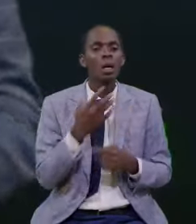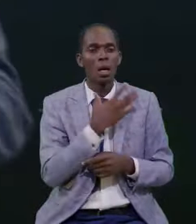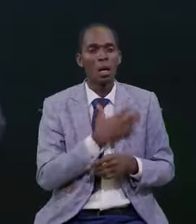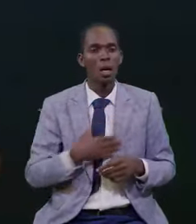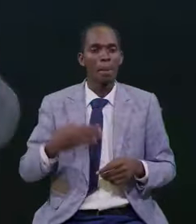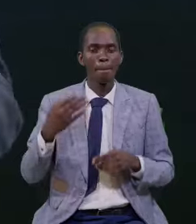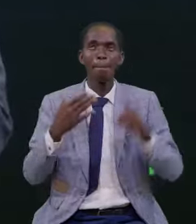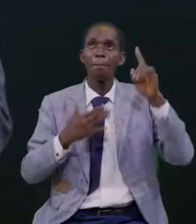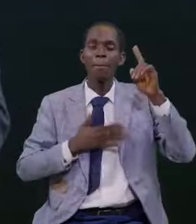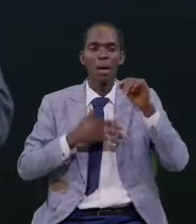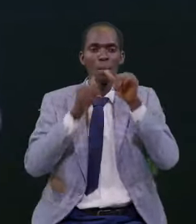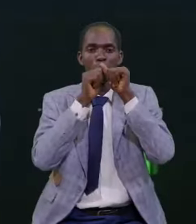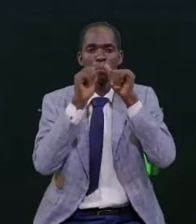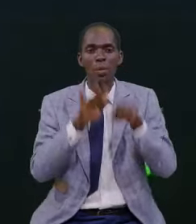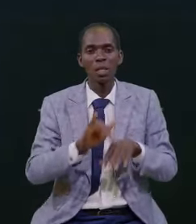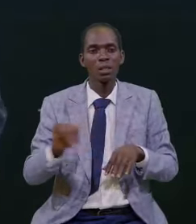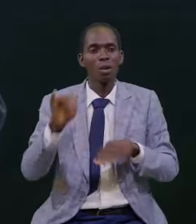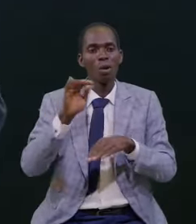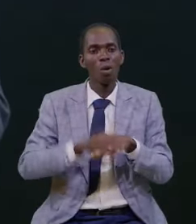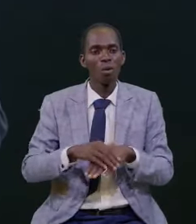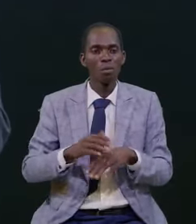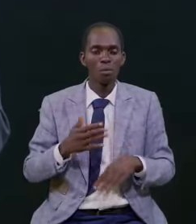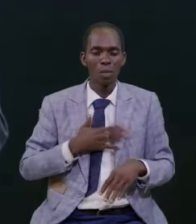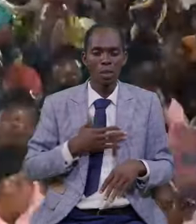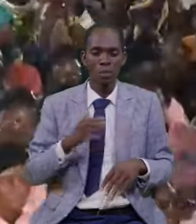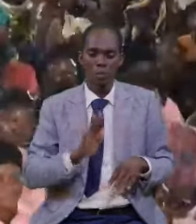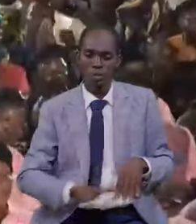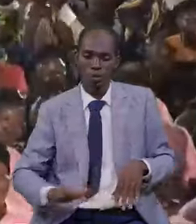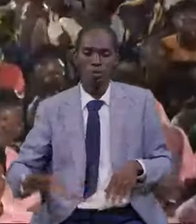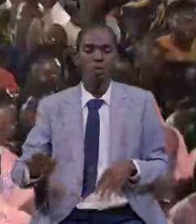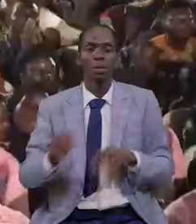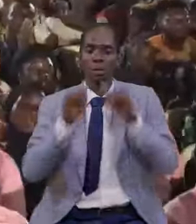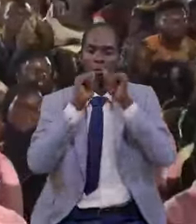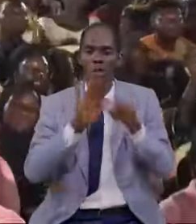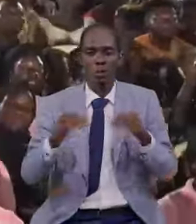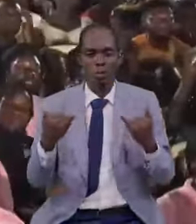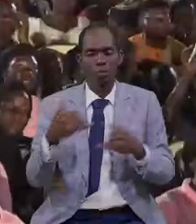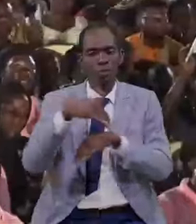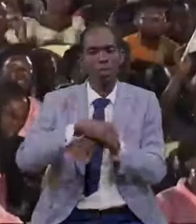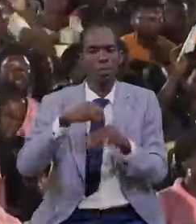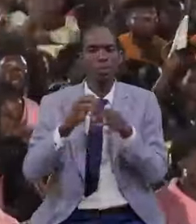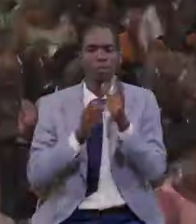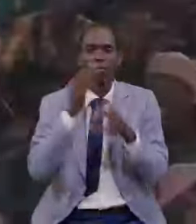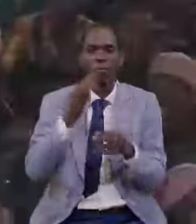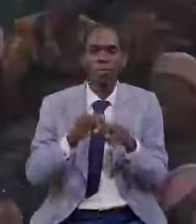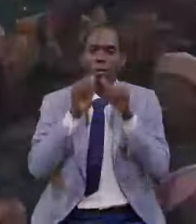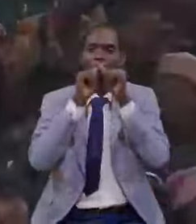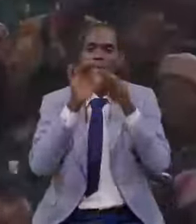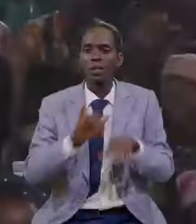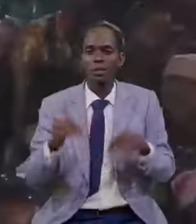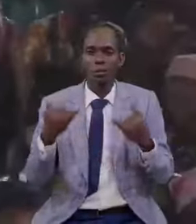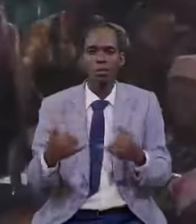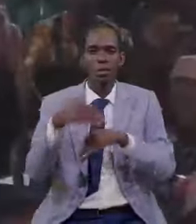upon my offspring. Blessing tonight. I said, blessing tonight.